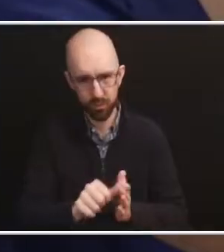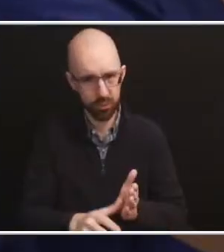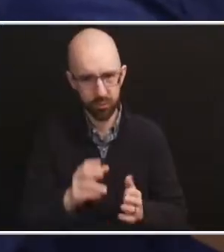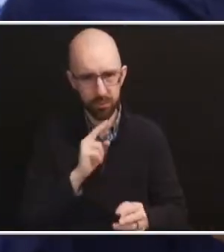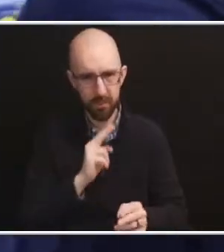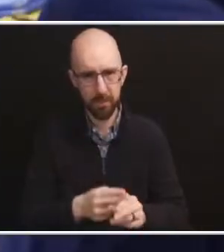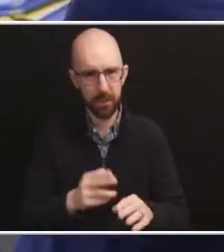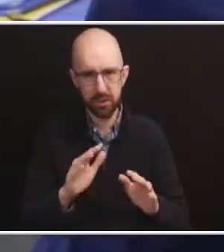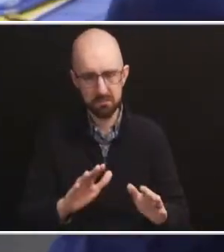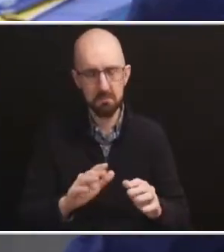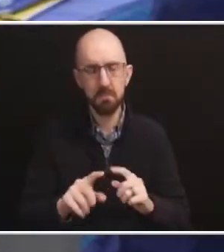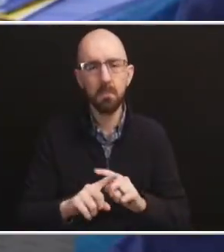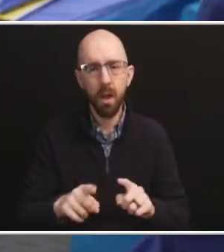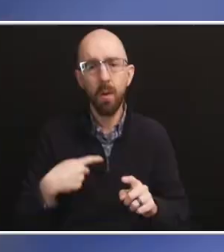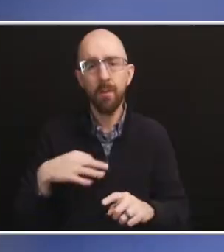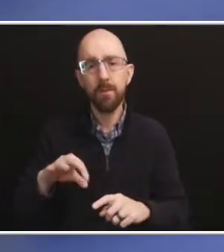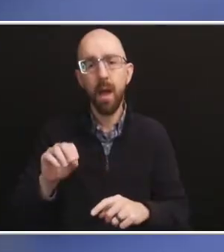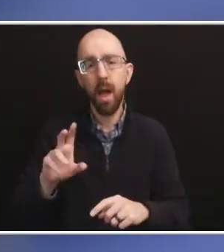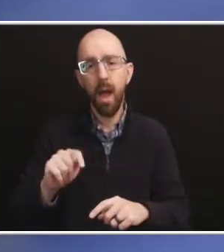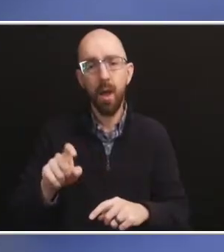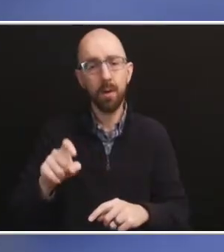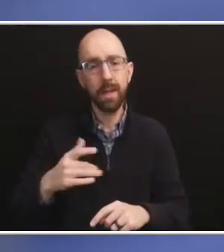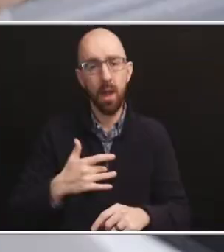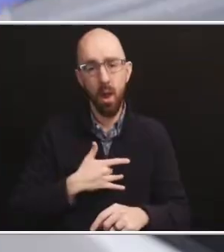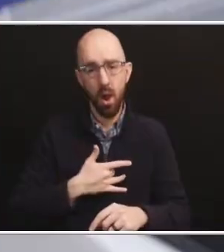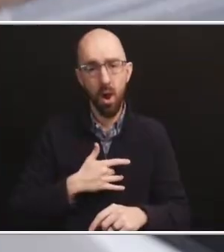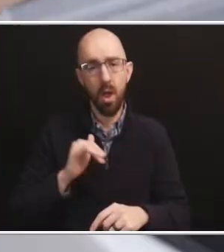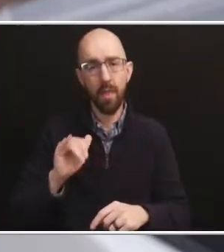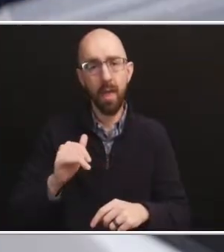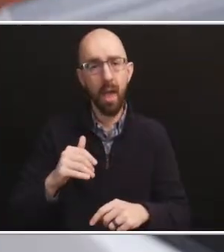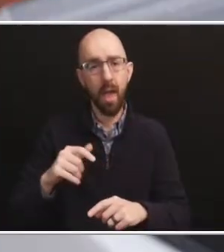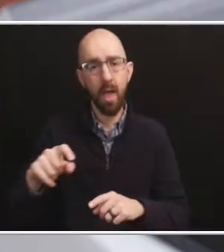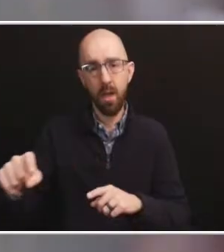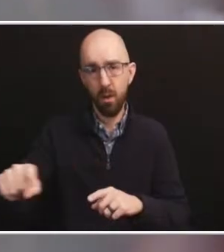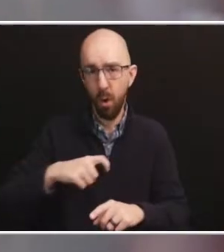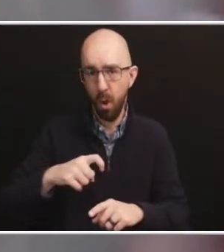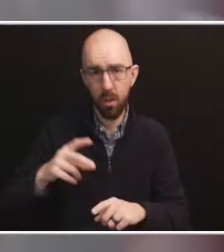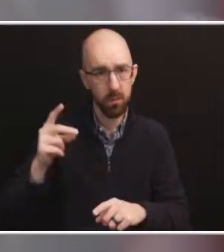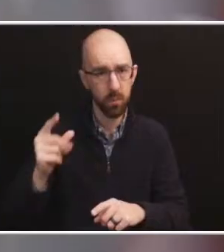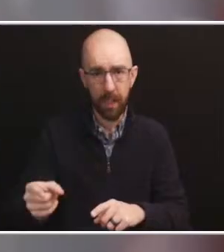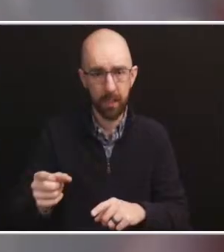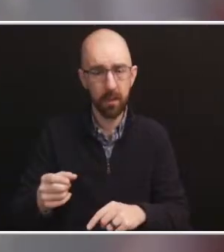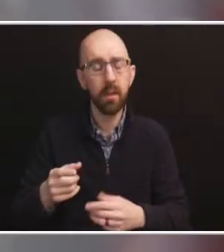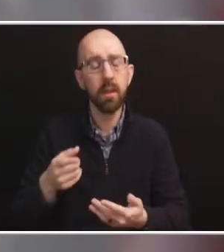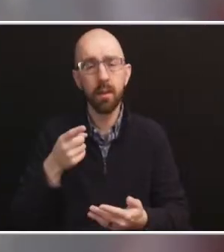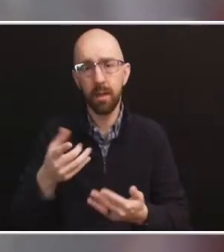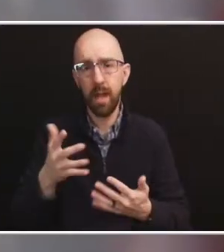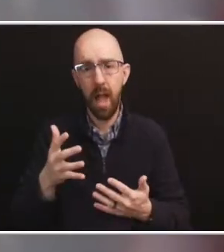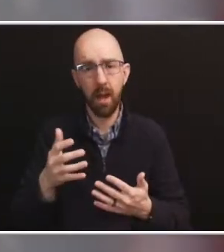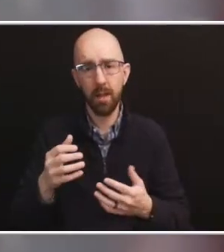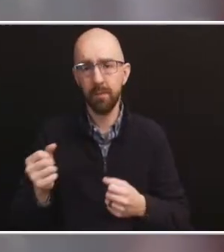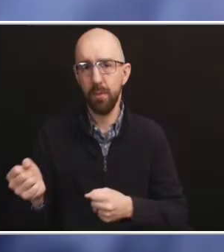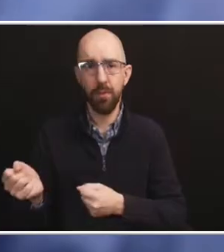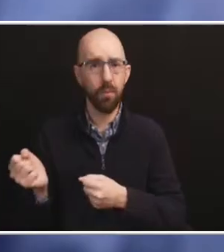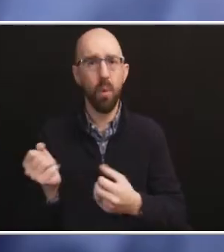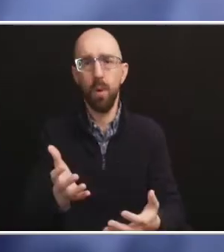But when you found out you need a heart, that call came so quickly. You know, you're just kind of thrown into trying to process the information of needing a heart, and